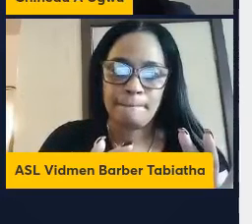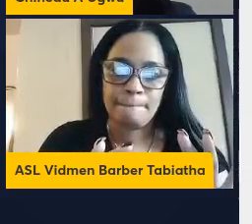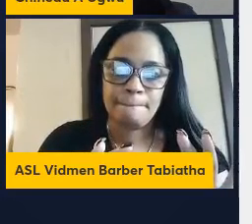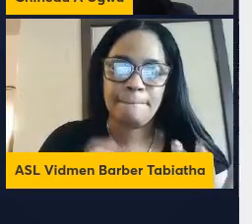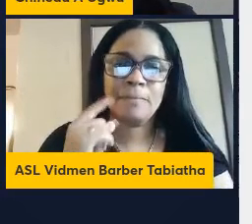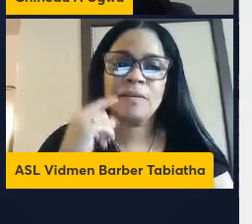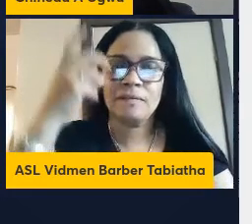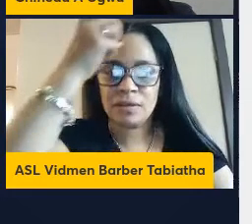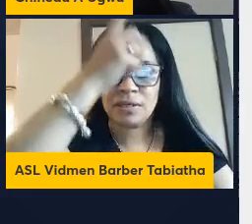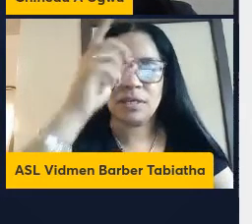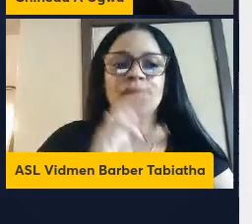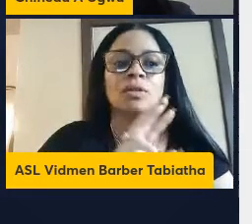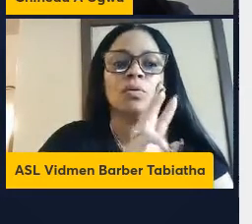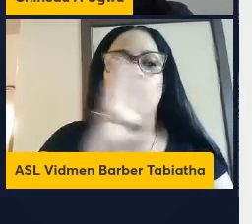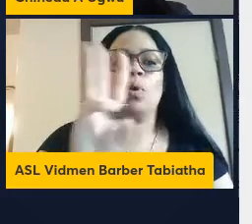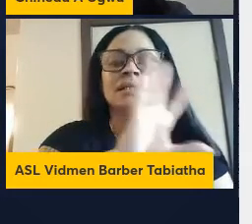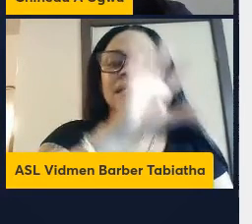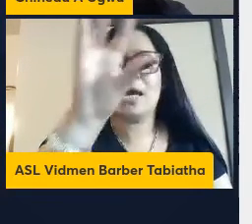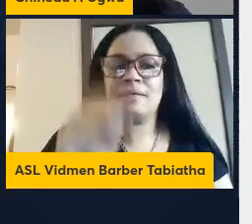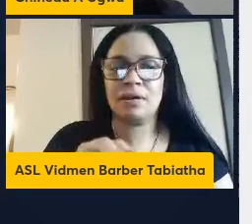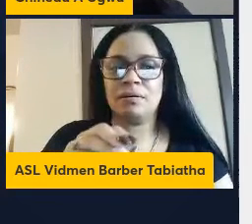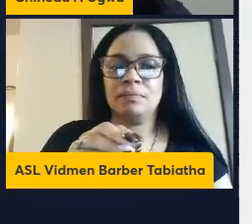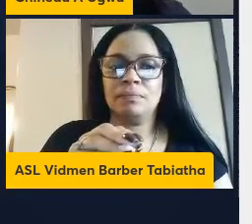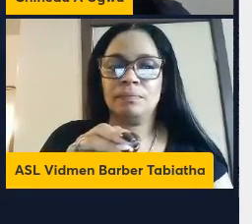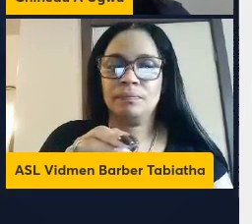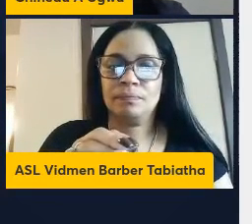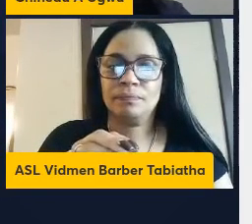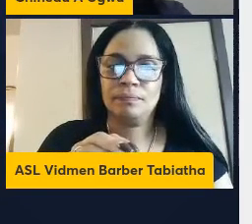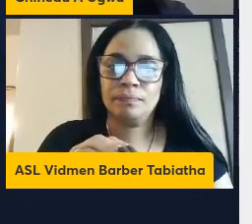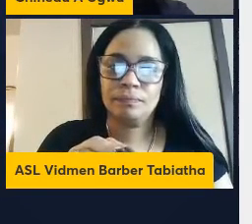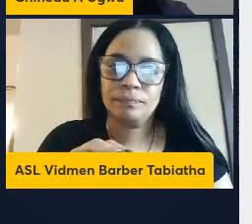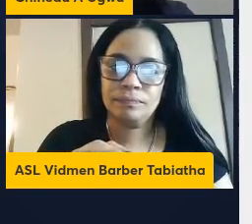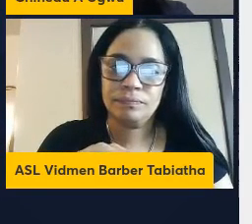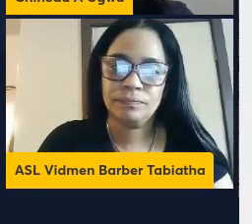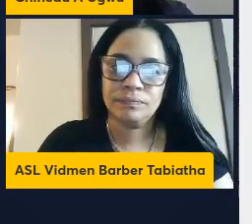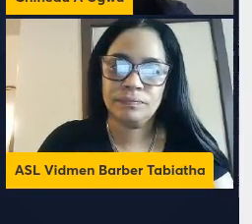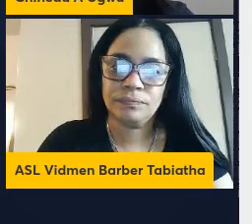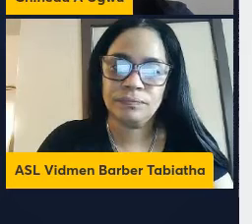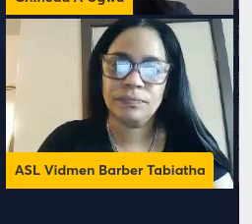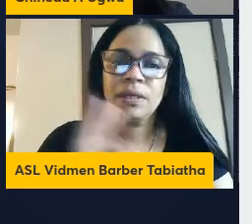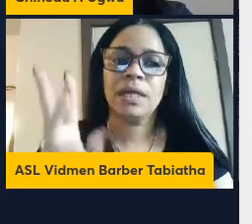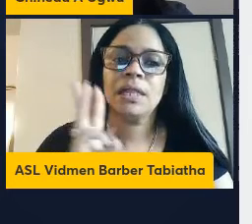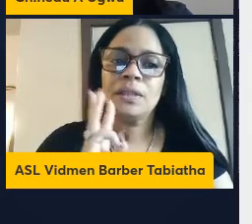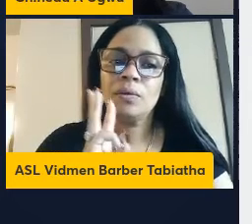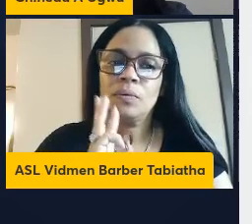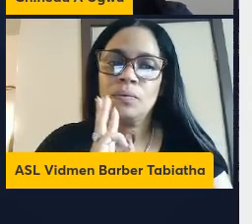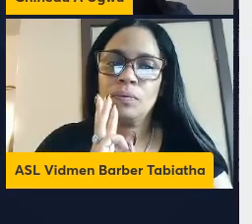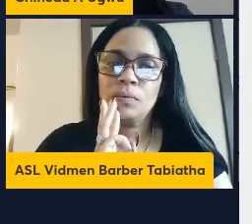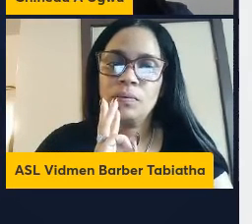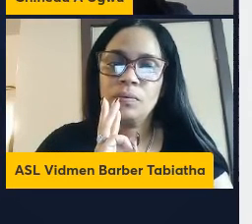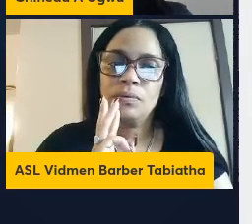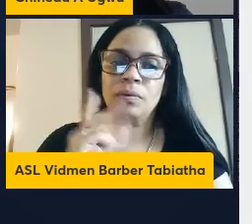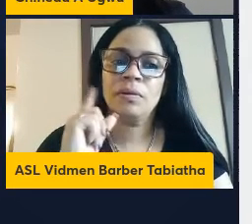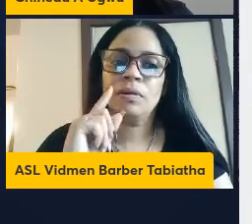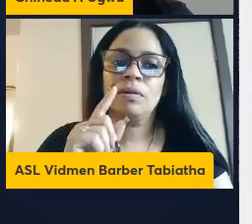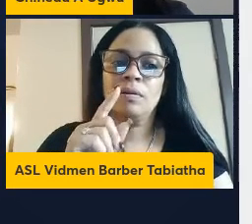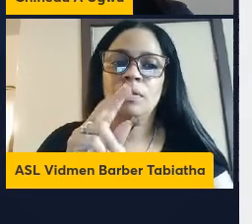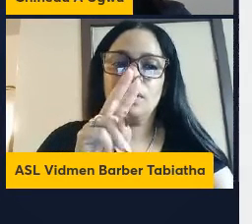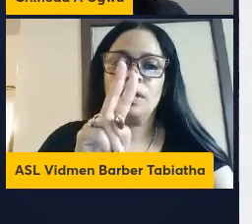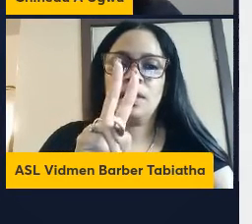fever disease in West Africa. It is caused by a genetically diverse old world arena virus called Lassa virus.